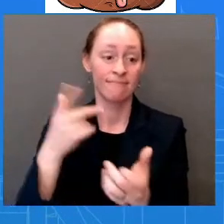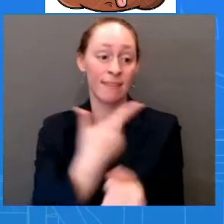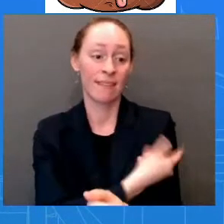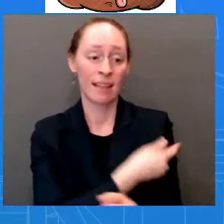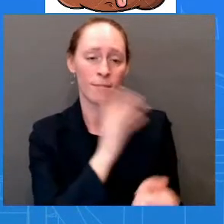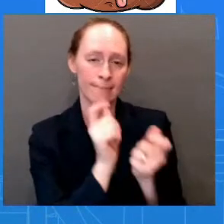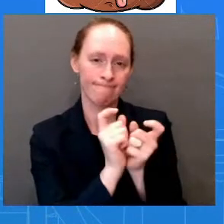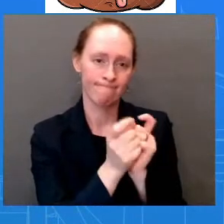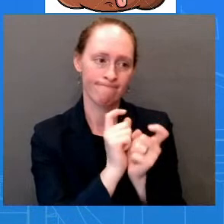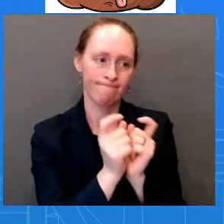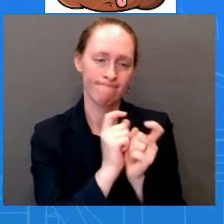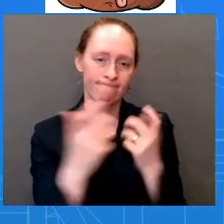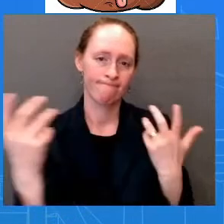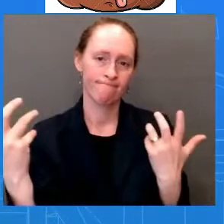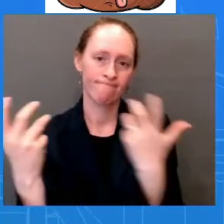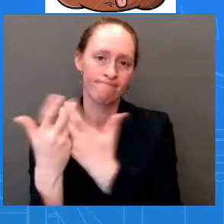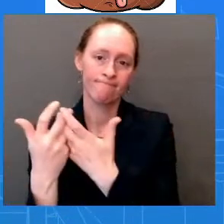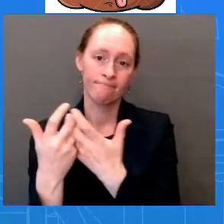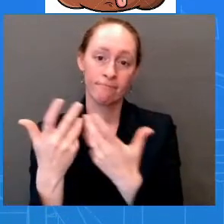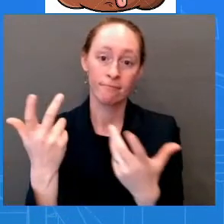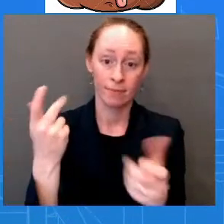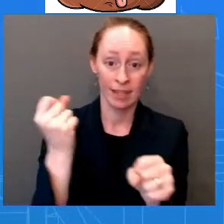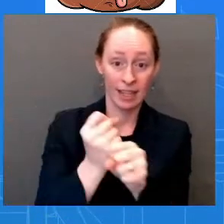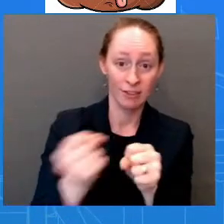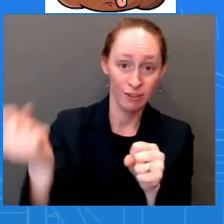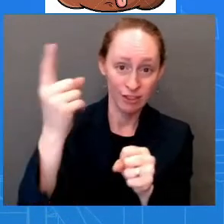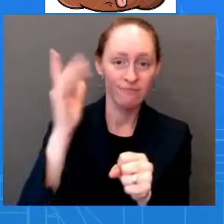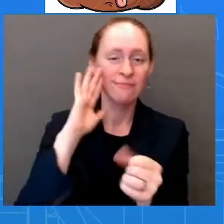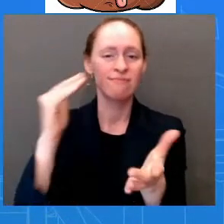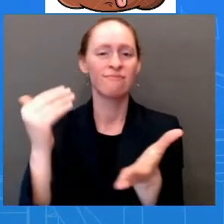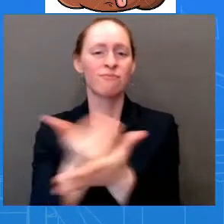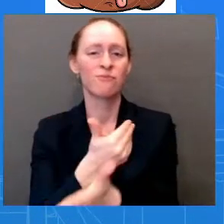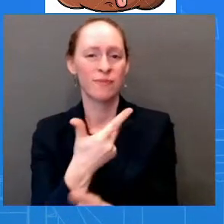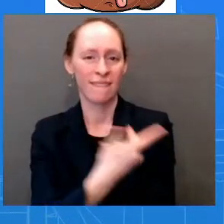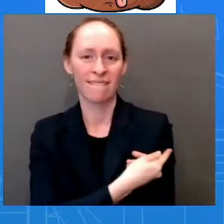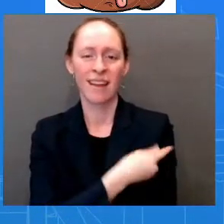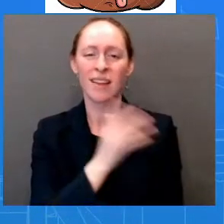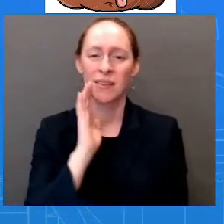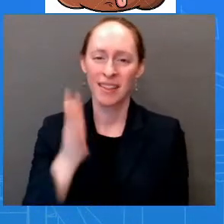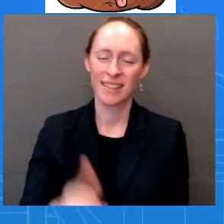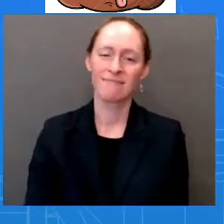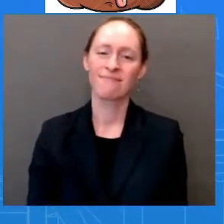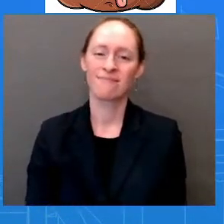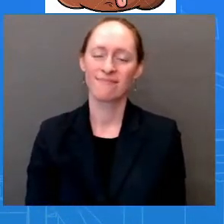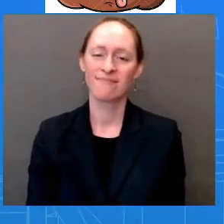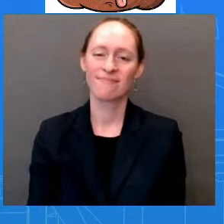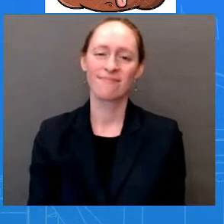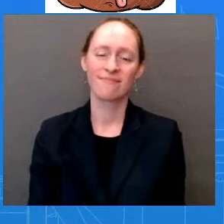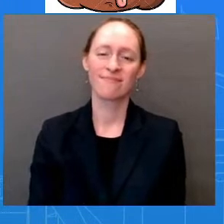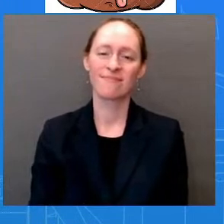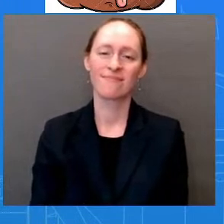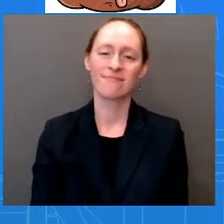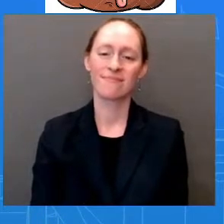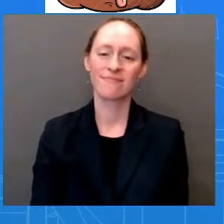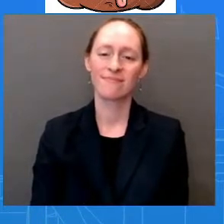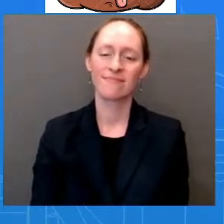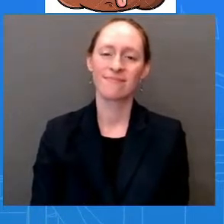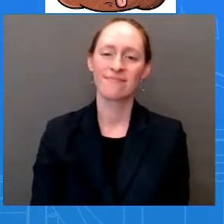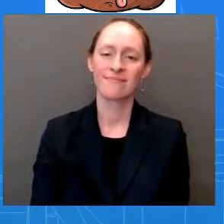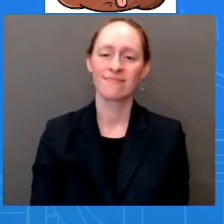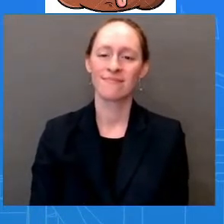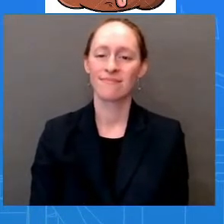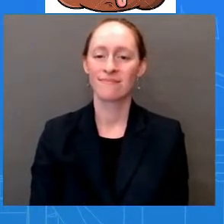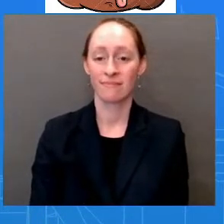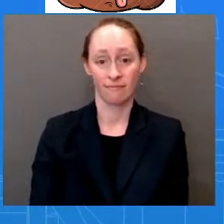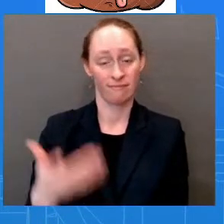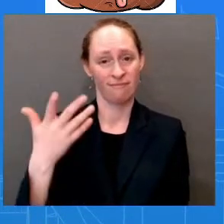again. The truth is that for the long-run management of this virus, we need variant-resistant vaccines. We need vaccines that